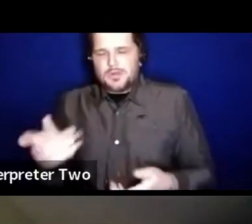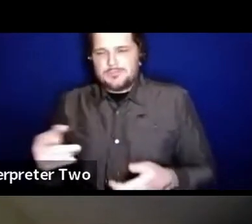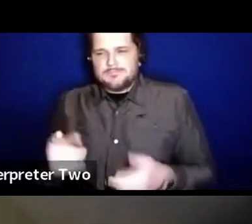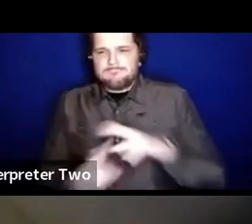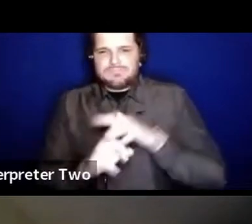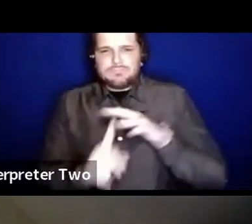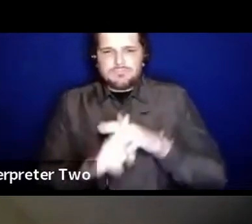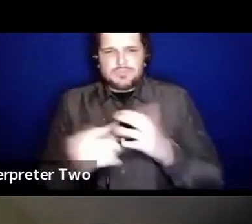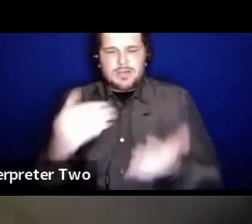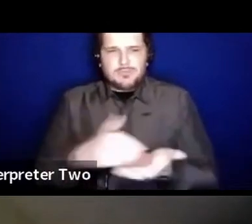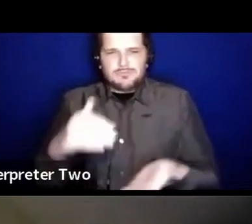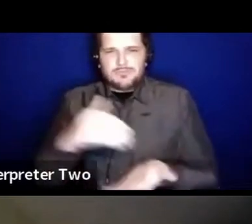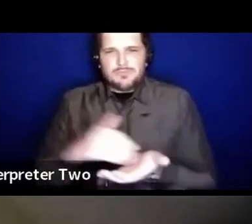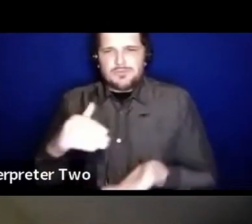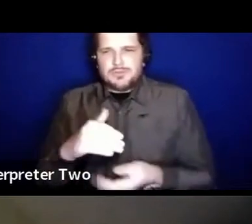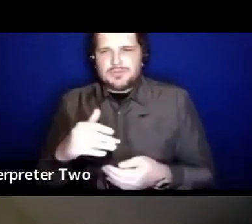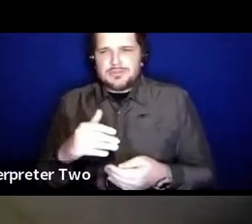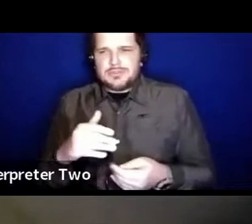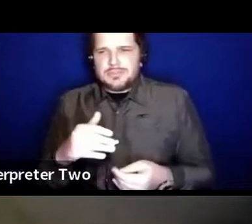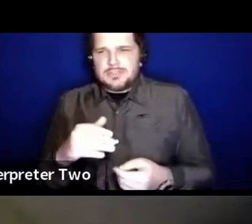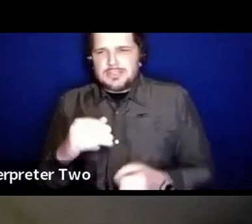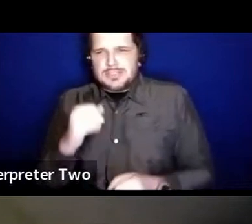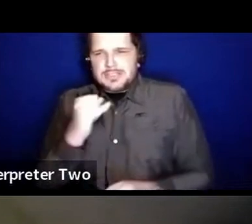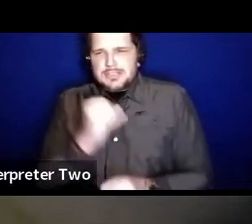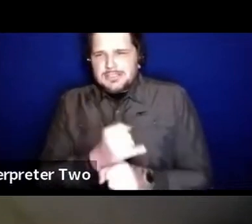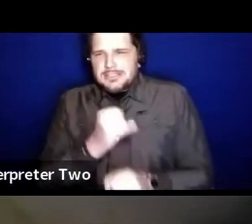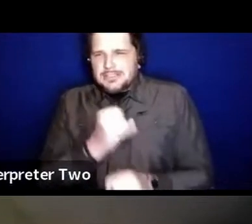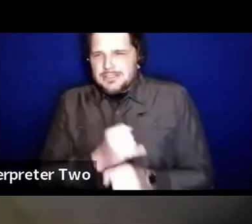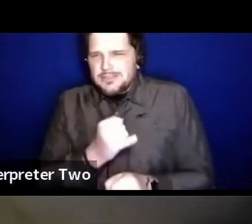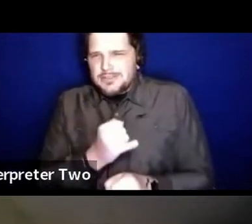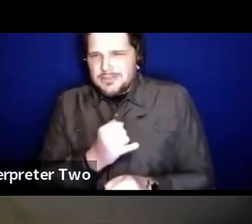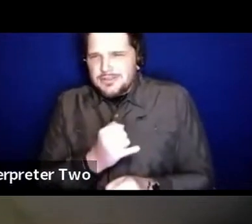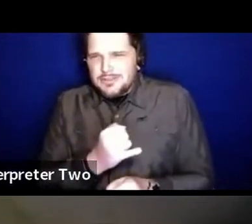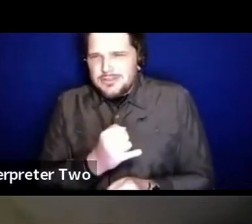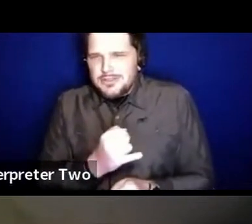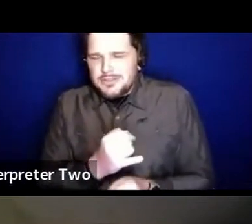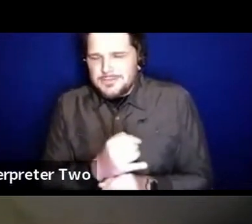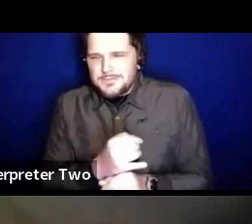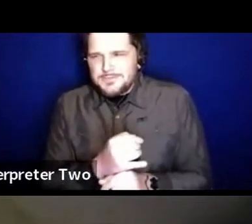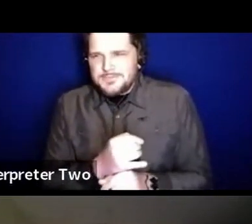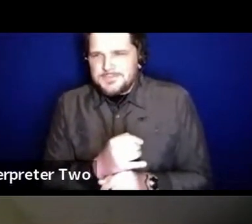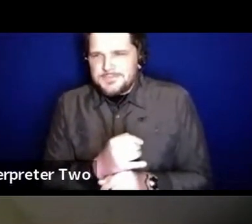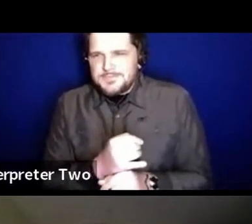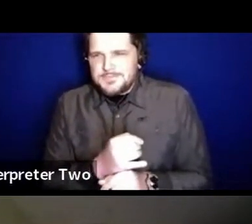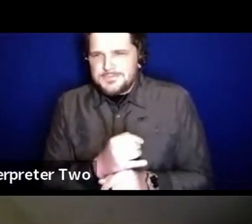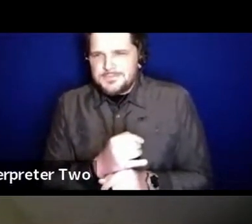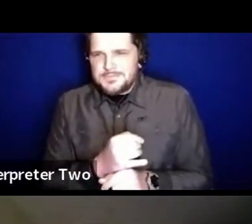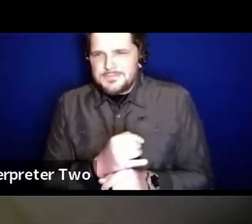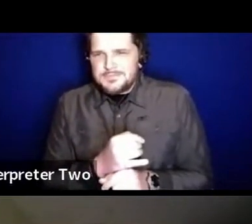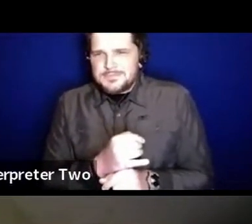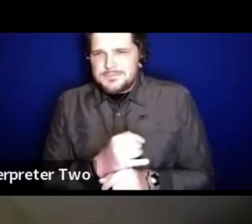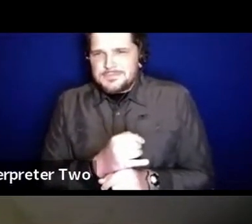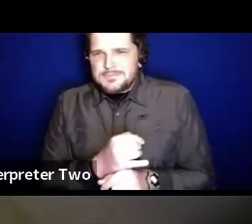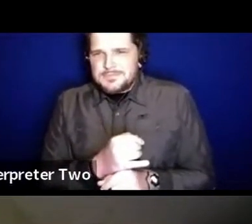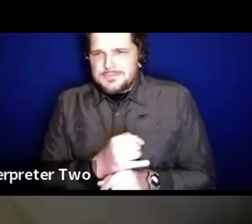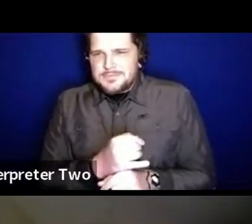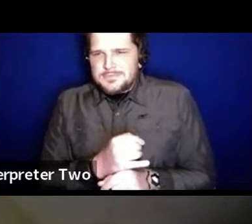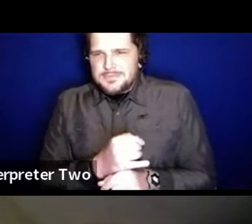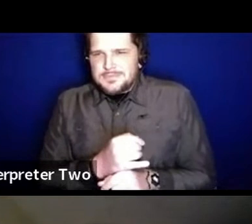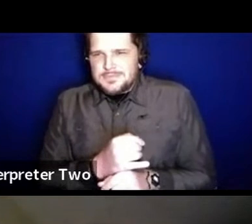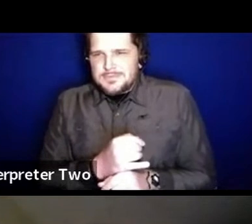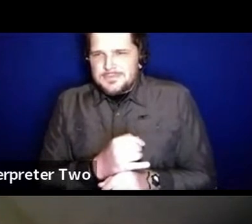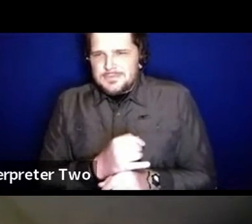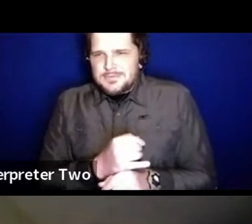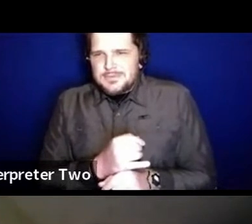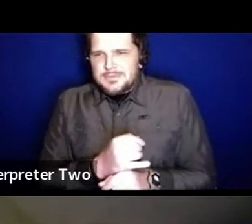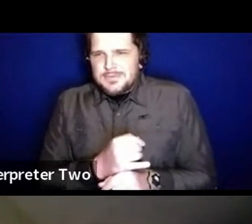about institutions in a carceral state. But I like talking about what a land